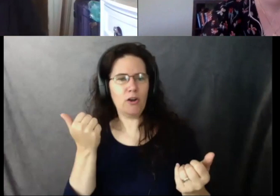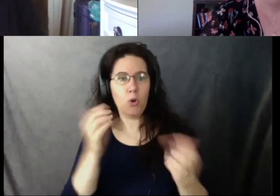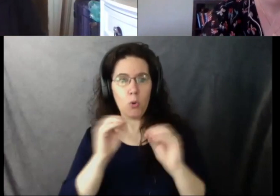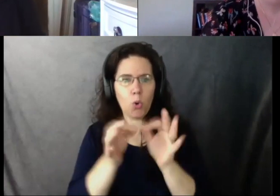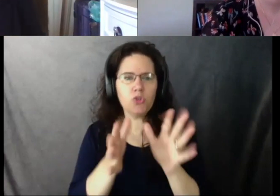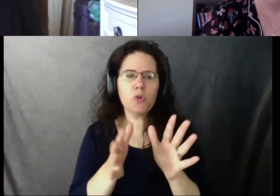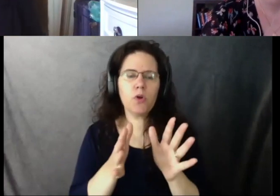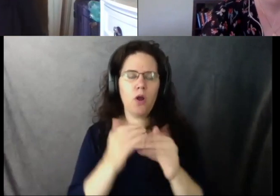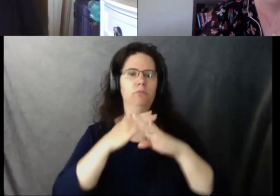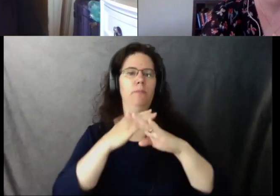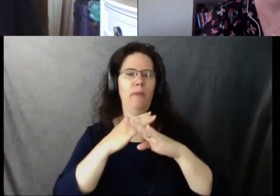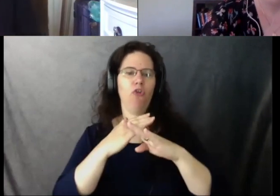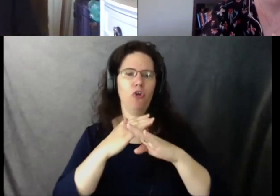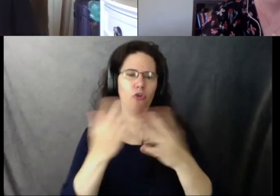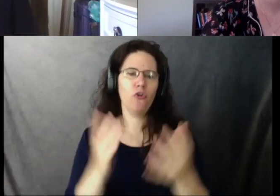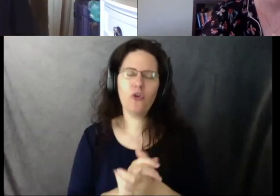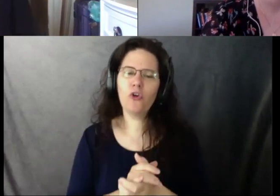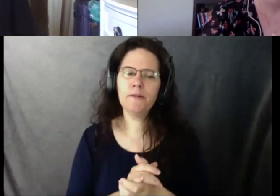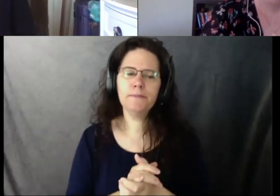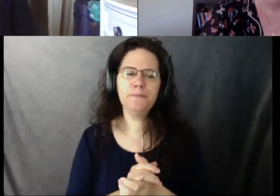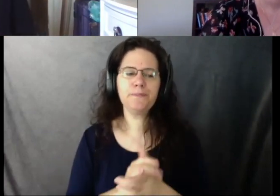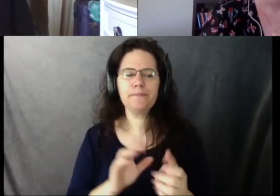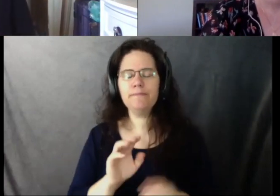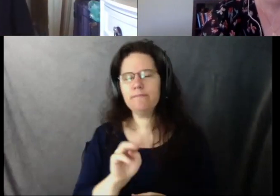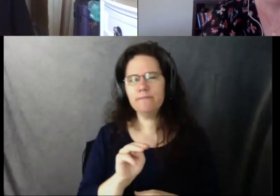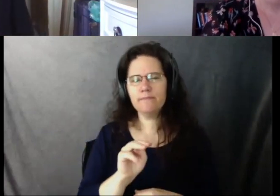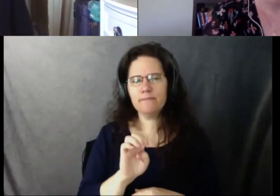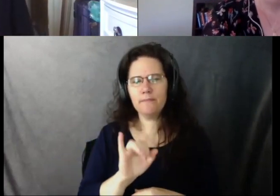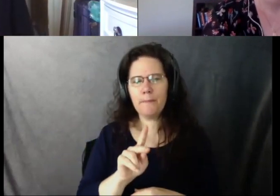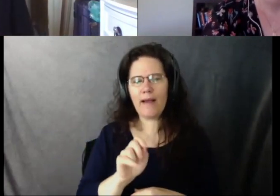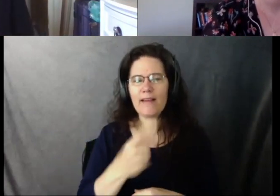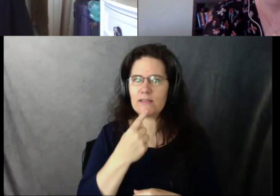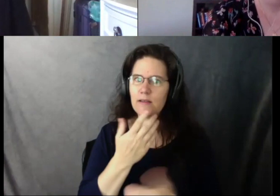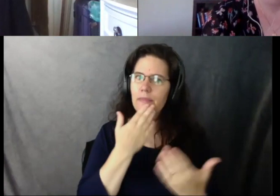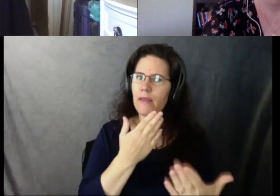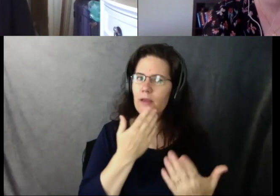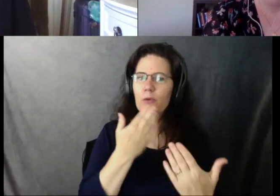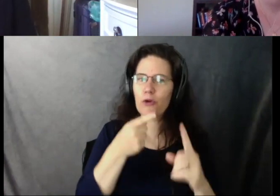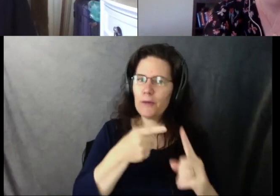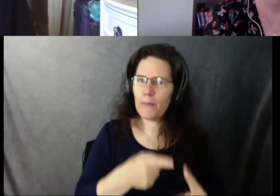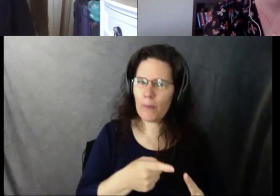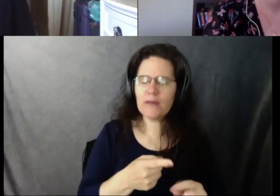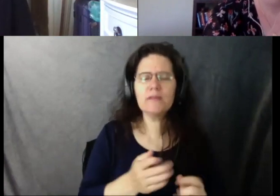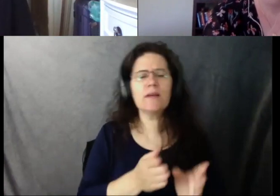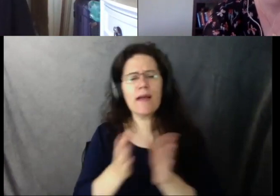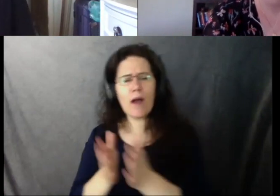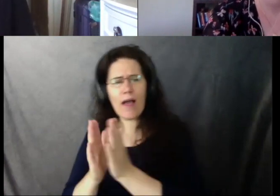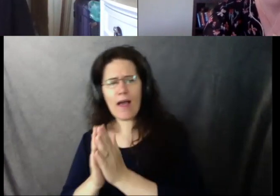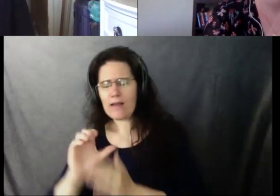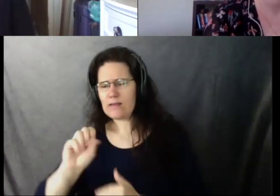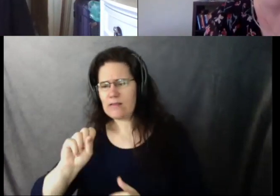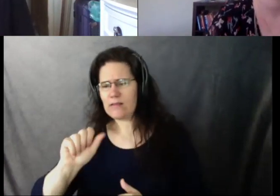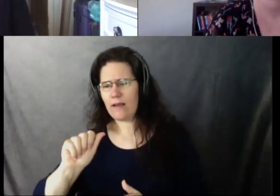Yeah, absolutely. Those are really, really good points to think about. Safira, in your experience, do you have anything to share about